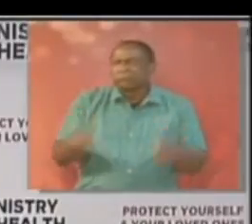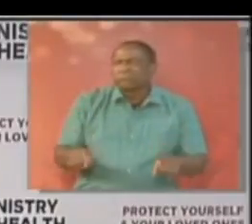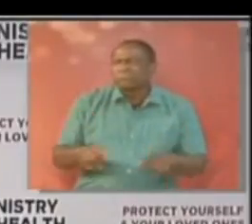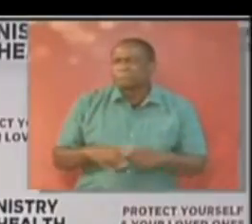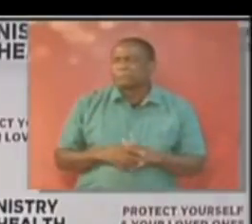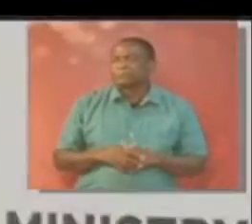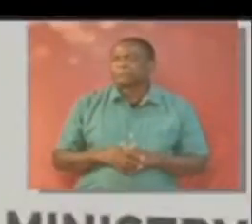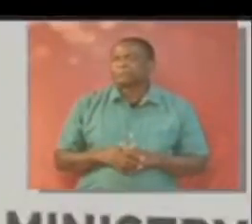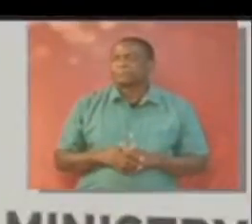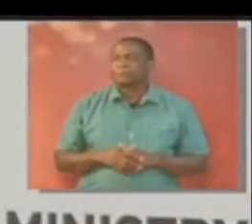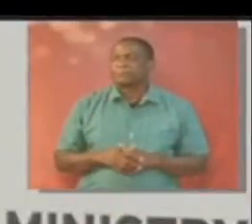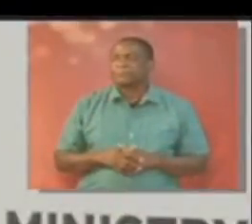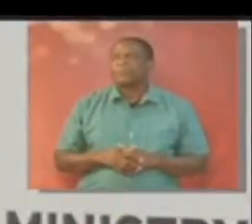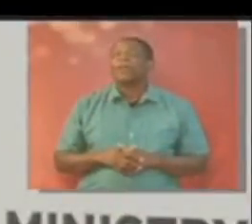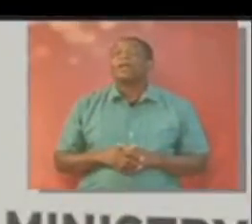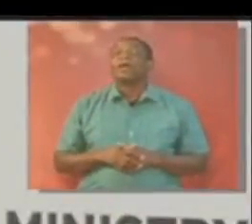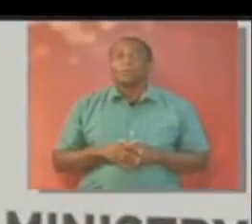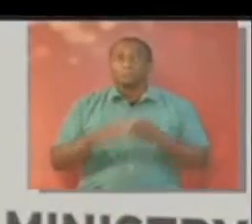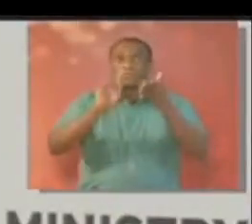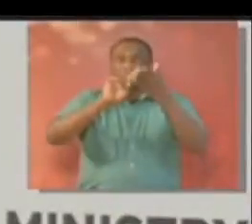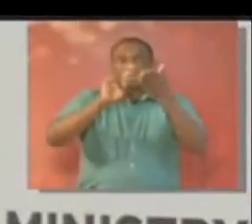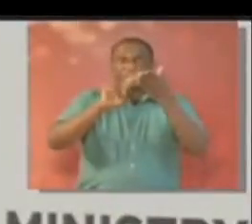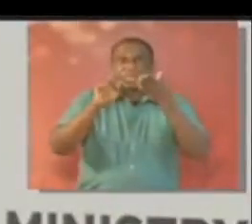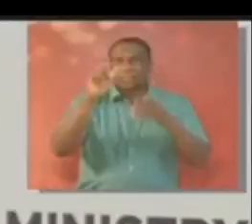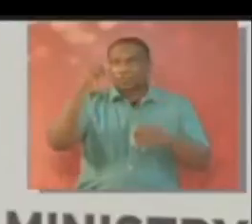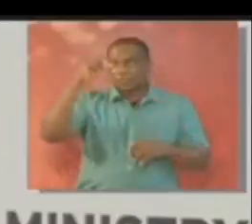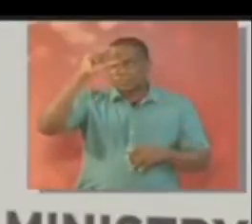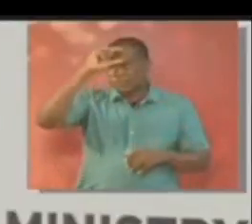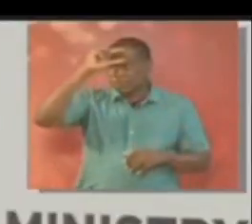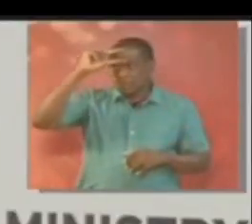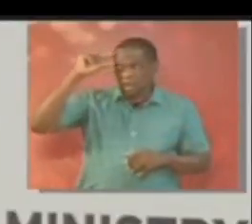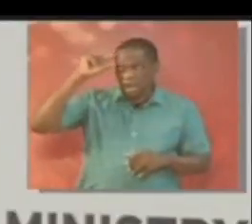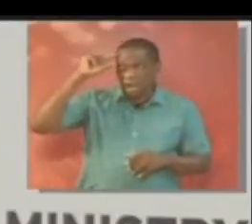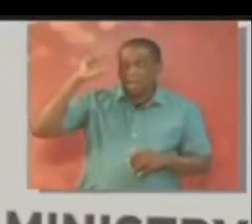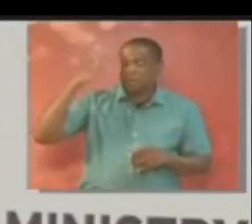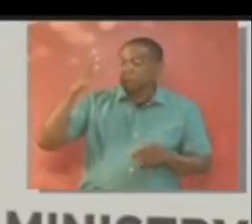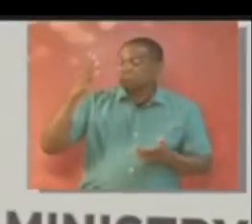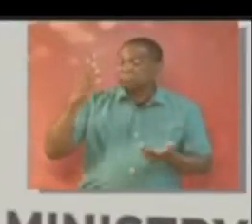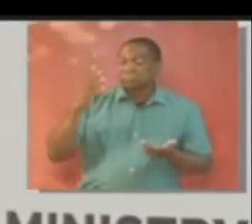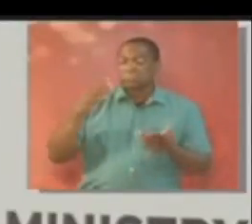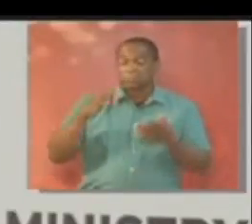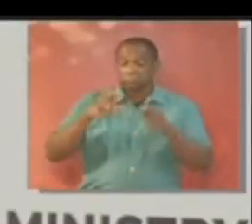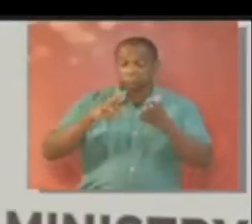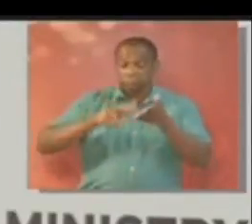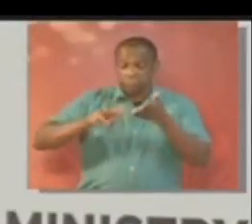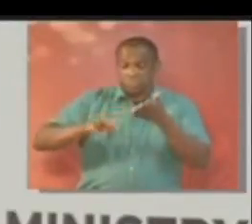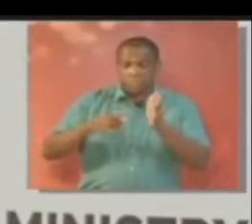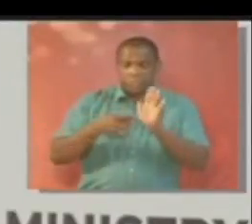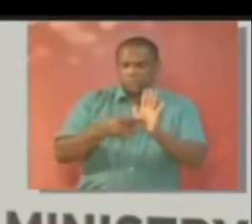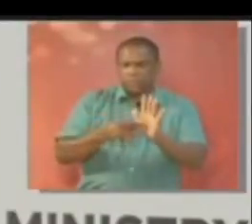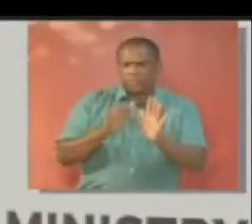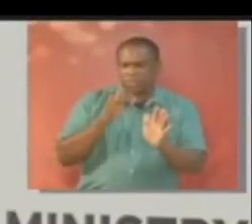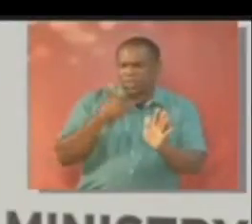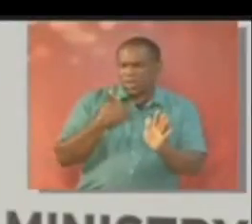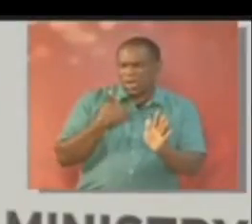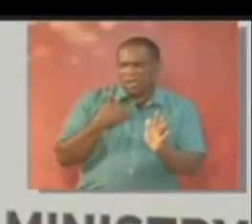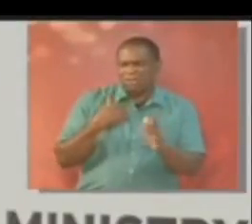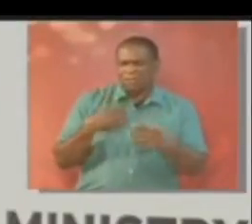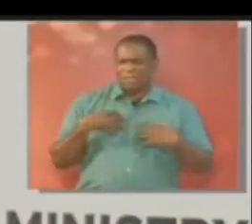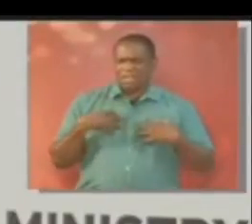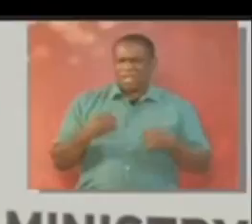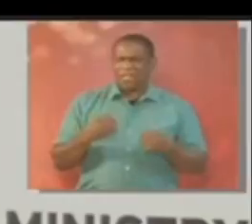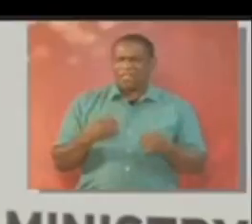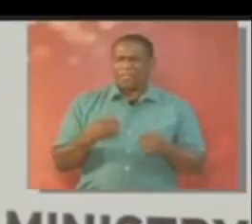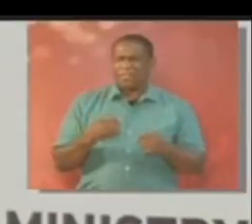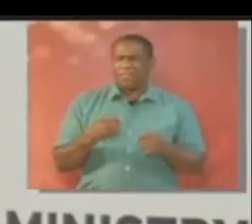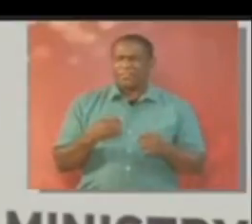done which suggests that there's no health effects from that procedure. However, there can be alternate sites, for example, the